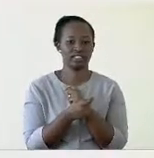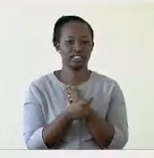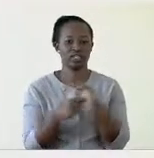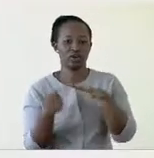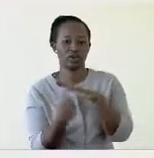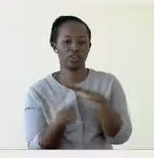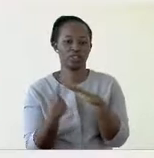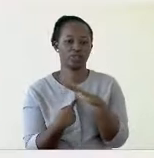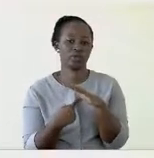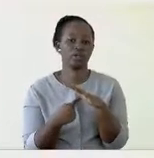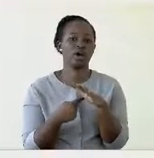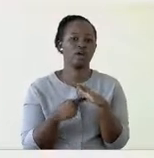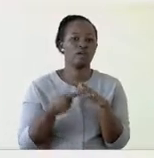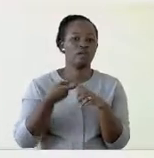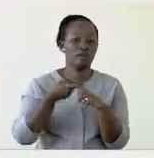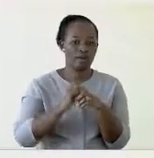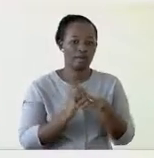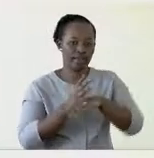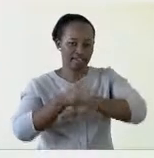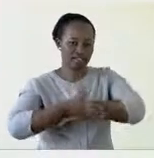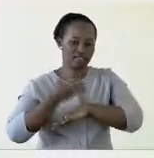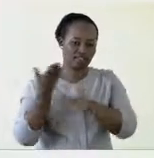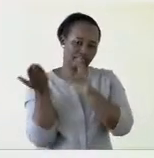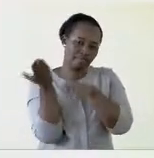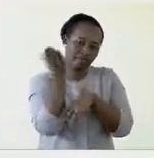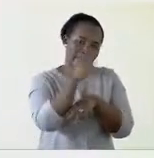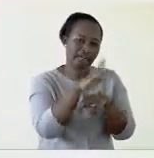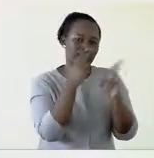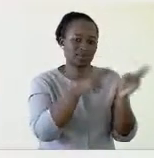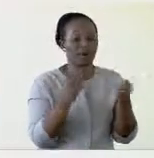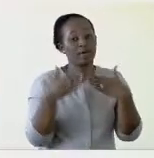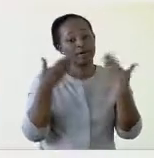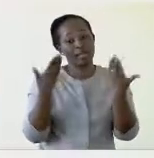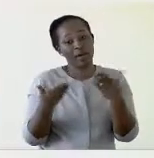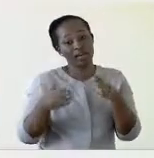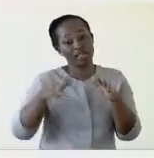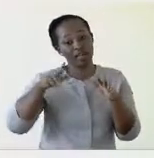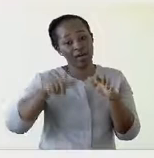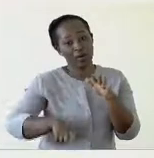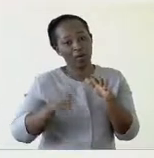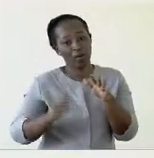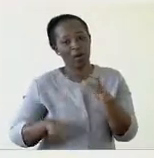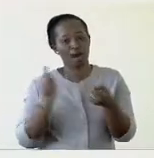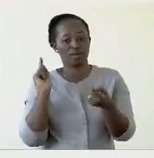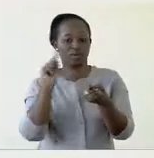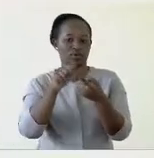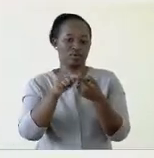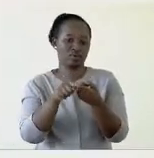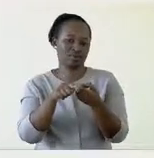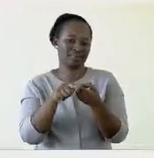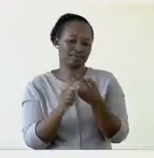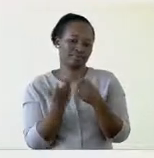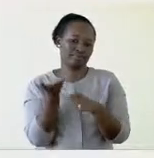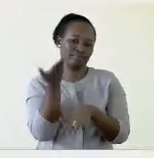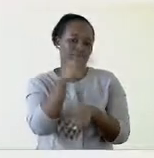the changing conditions from excess back to normal, or from lower to extreme back to normal. Something has